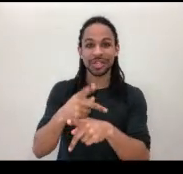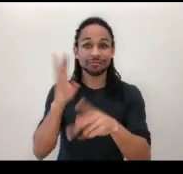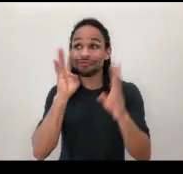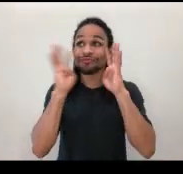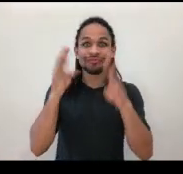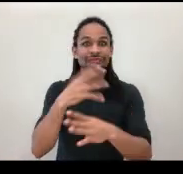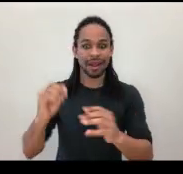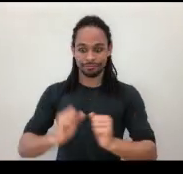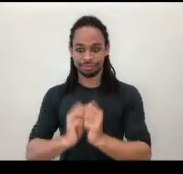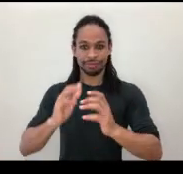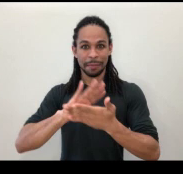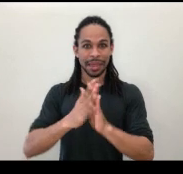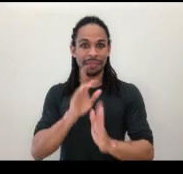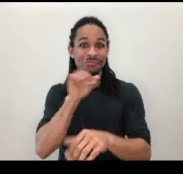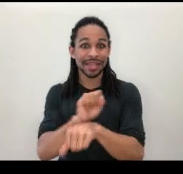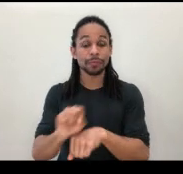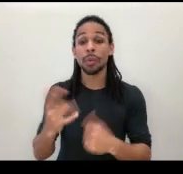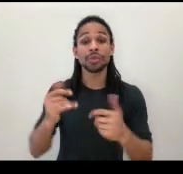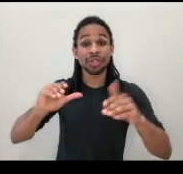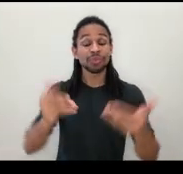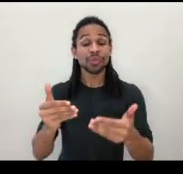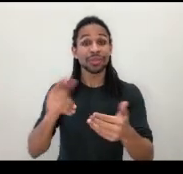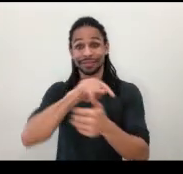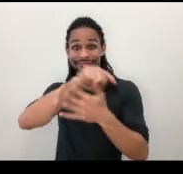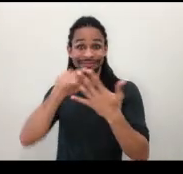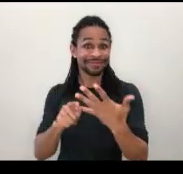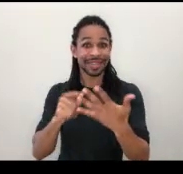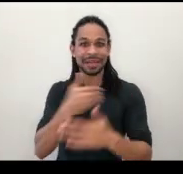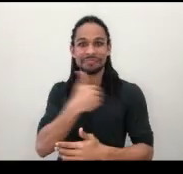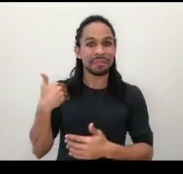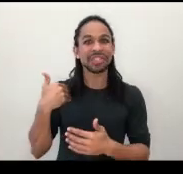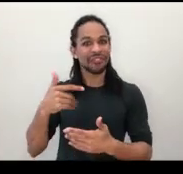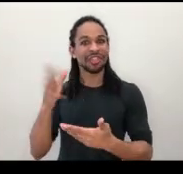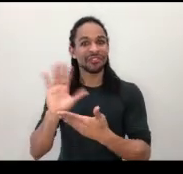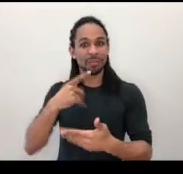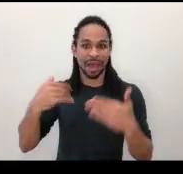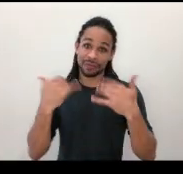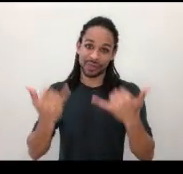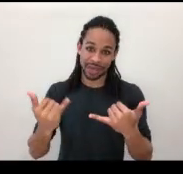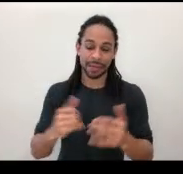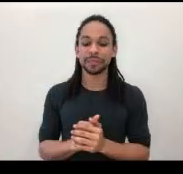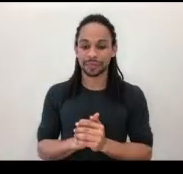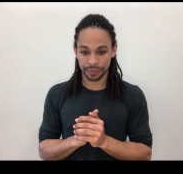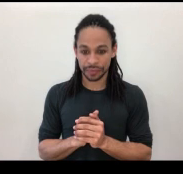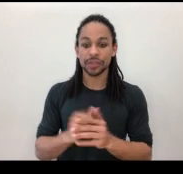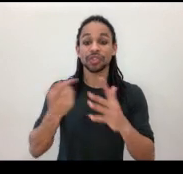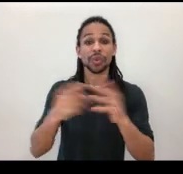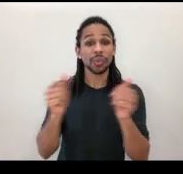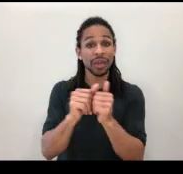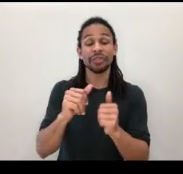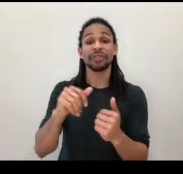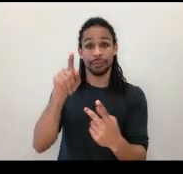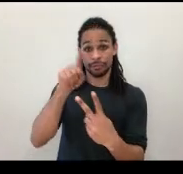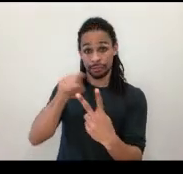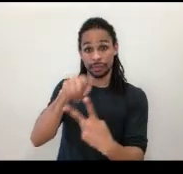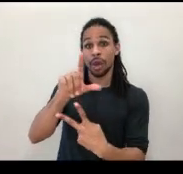was created and came to life. So I would like to introduce the members of the film that we have with us today. I'm